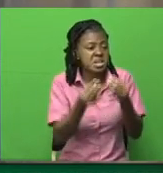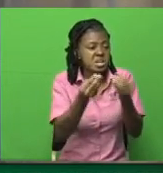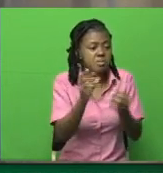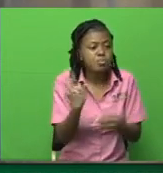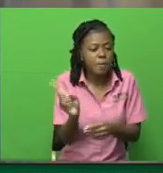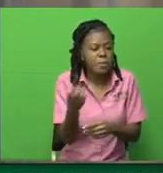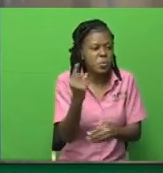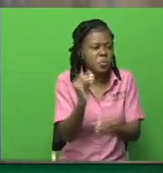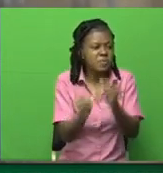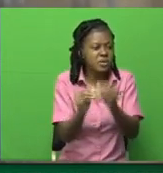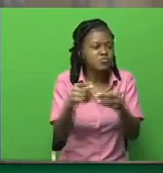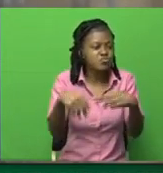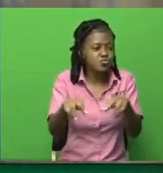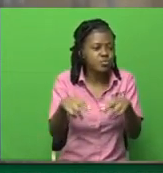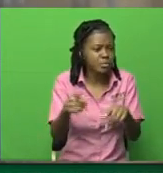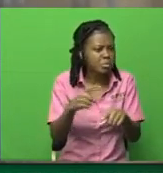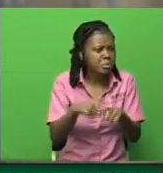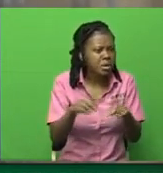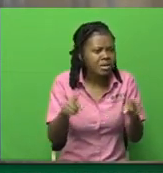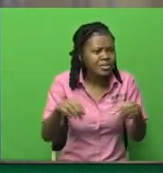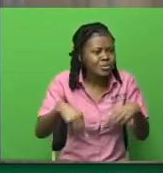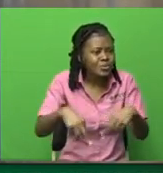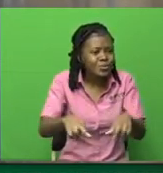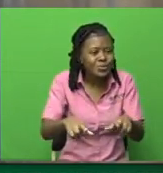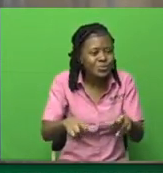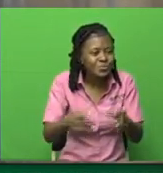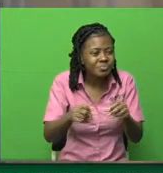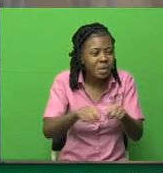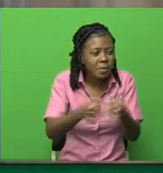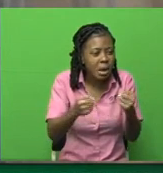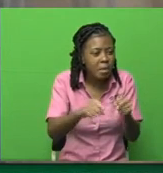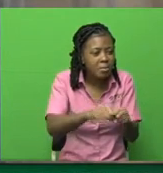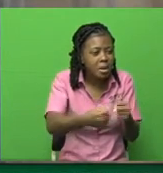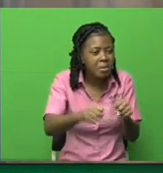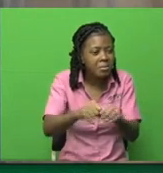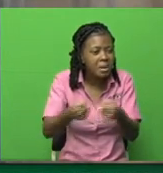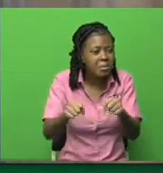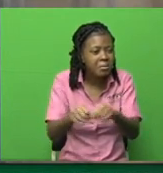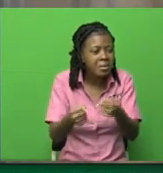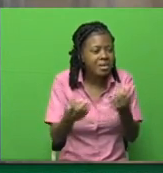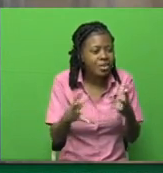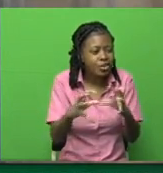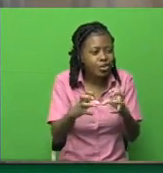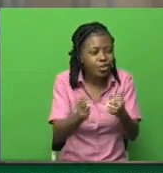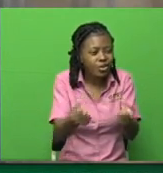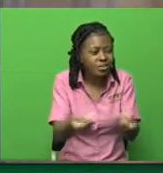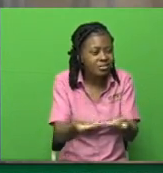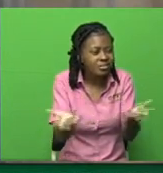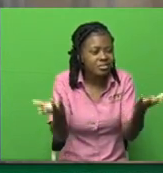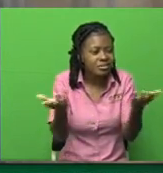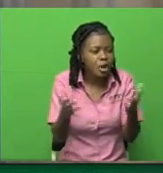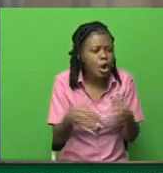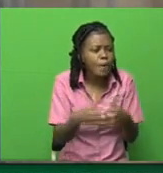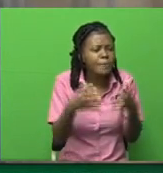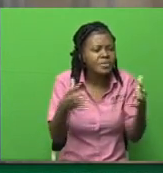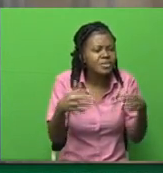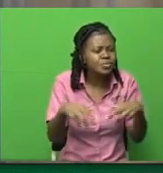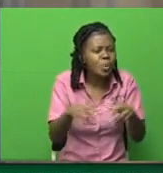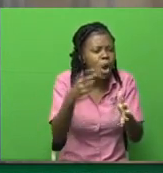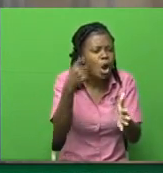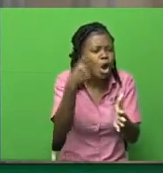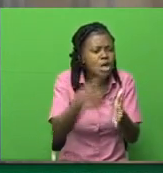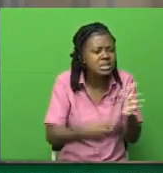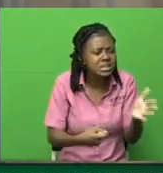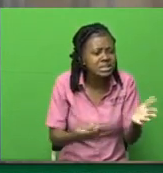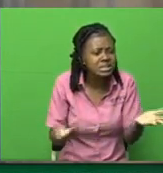creeks crumbled like Crooks we yet have to find out how much that costed someone more it will cost us to fix it